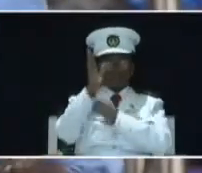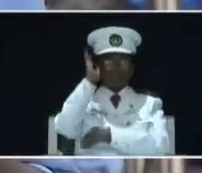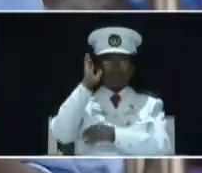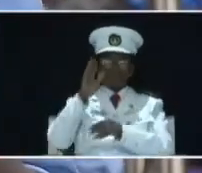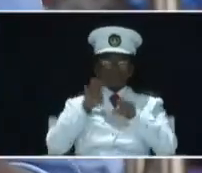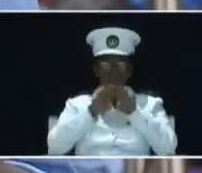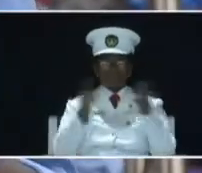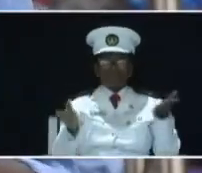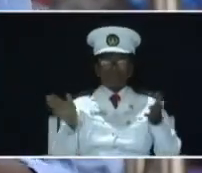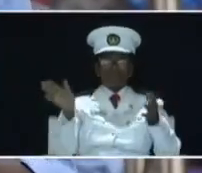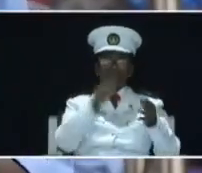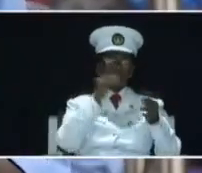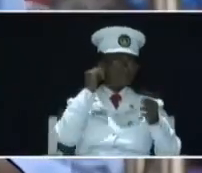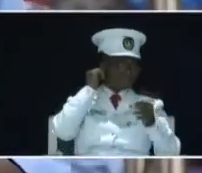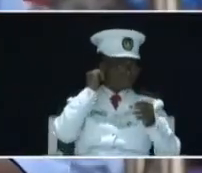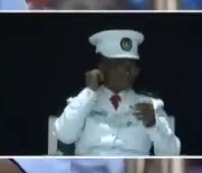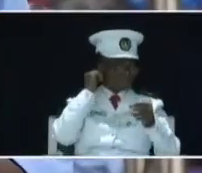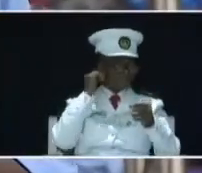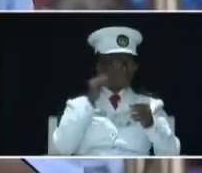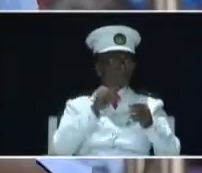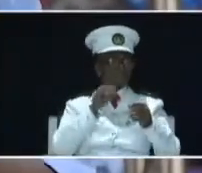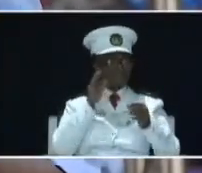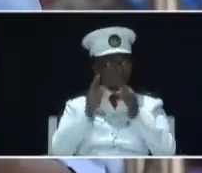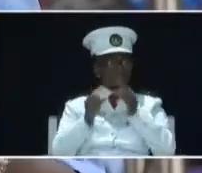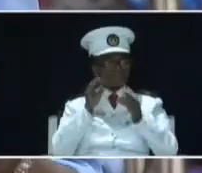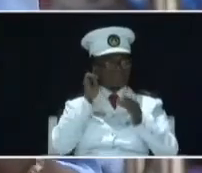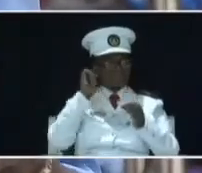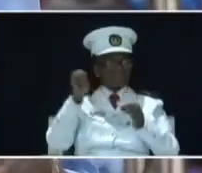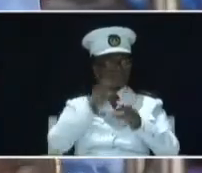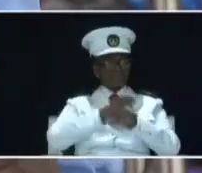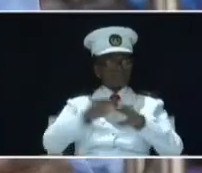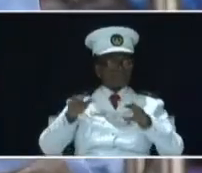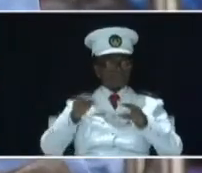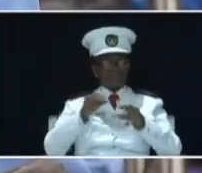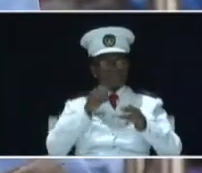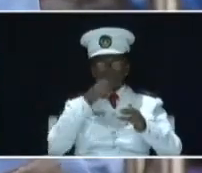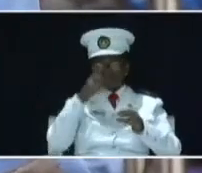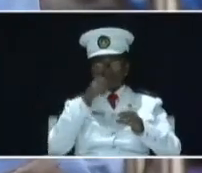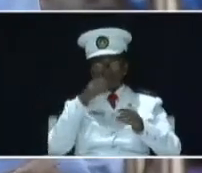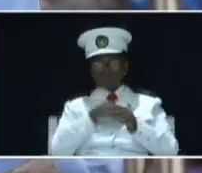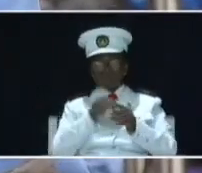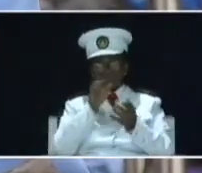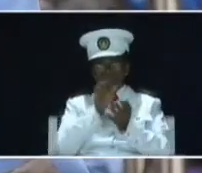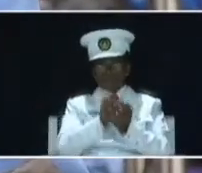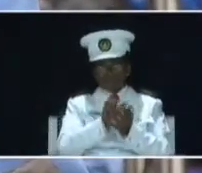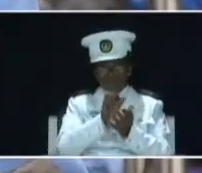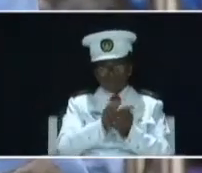Now, if he doesn't speak in that small, still voice,